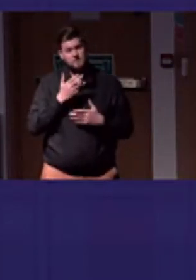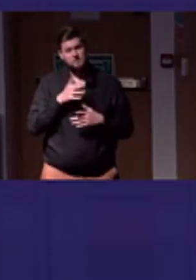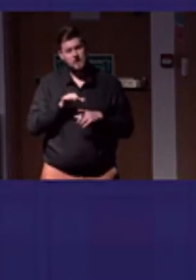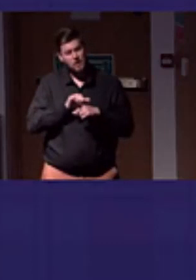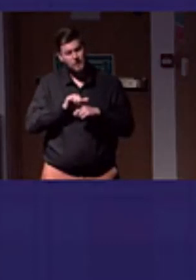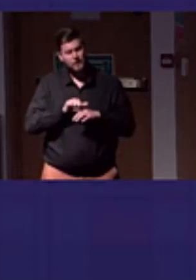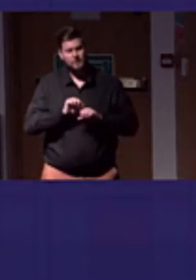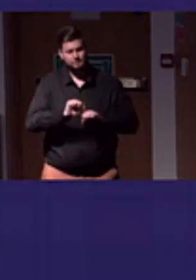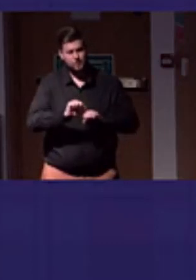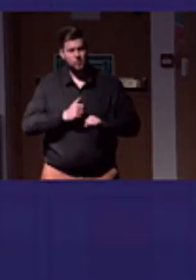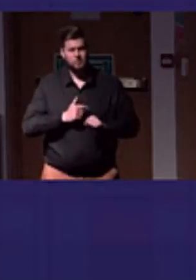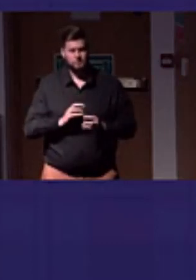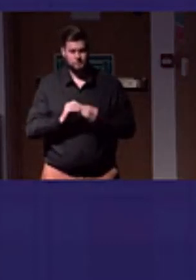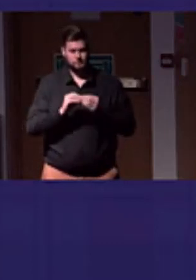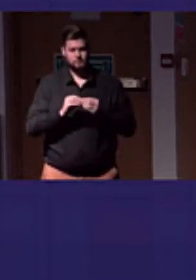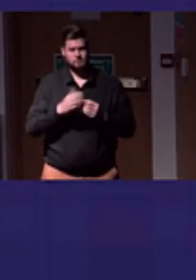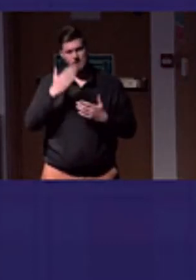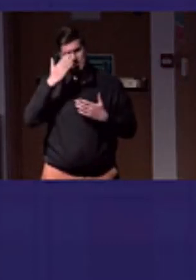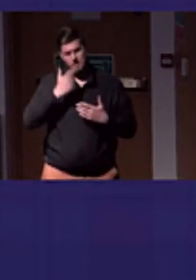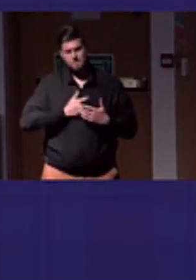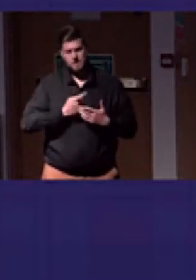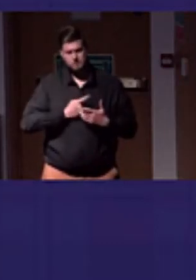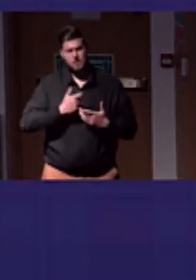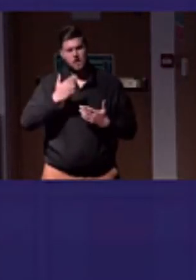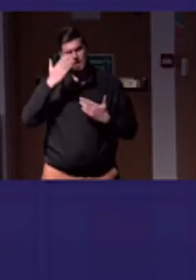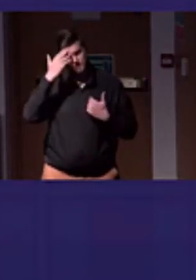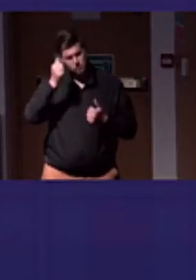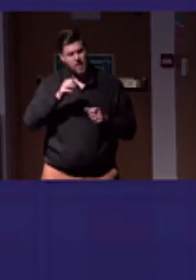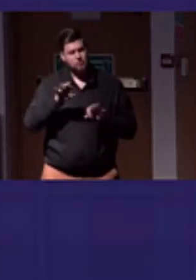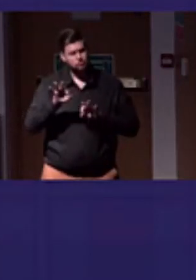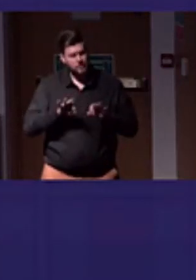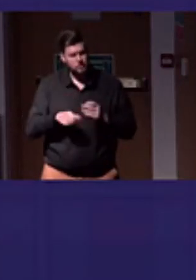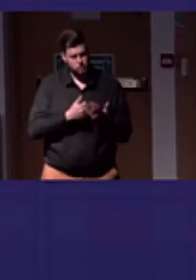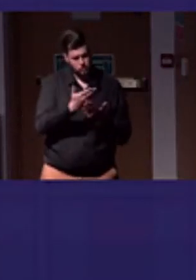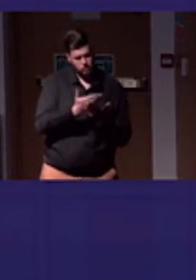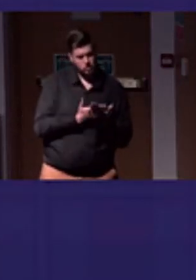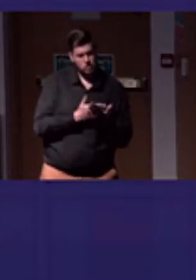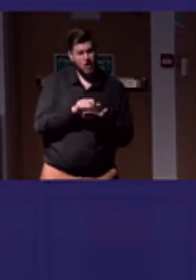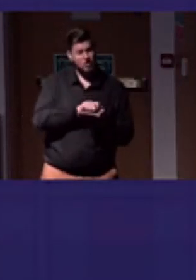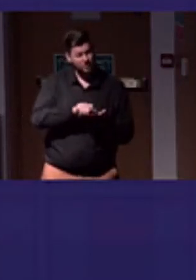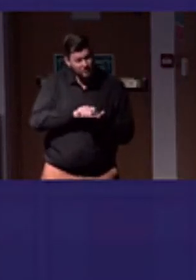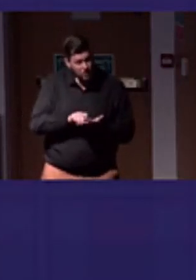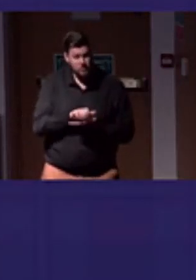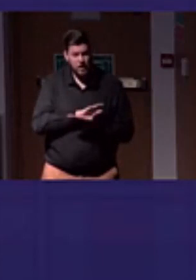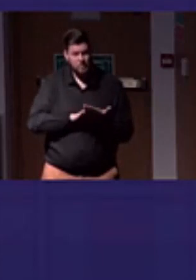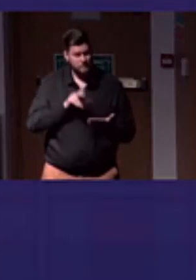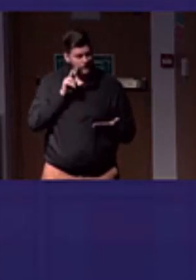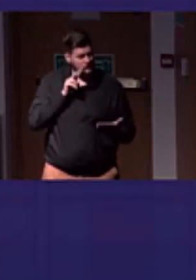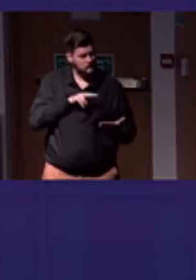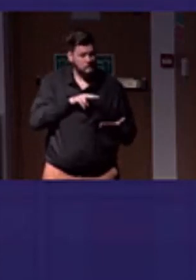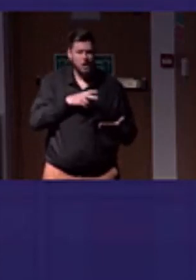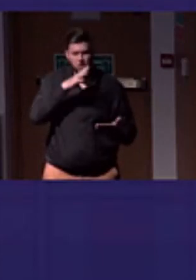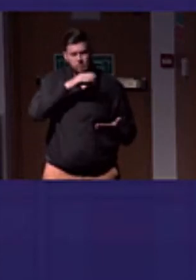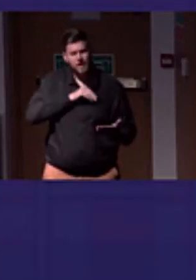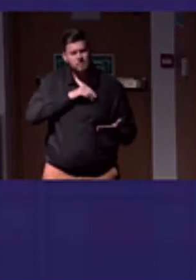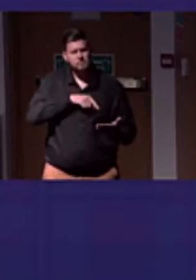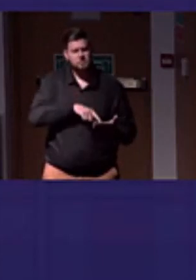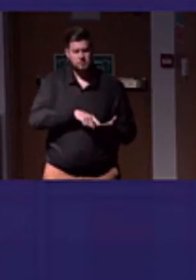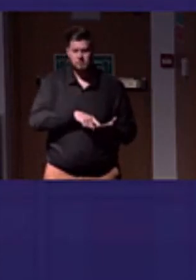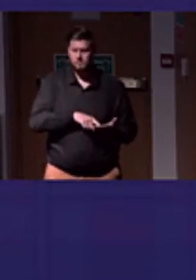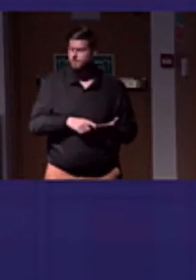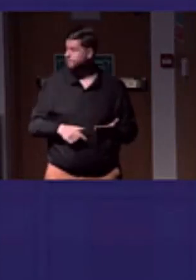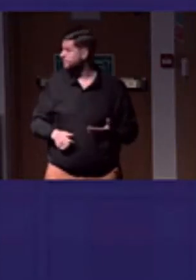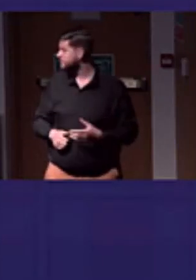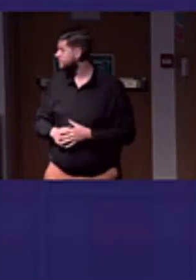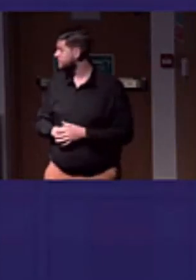strategy, your daily coping. Write it down. Write it somewhere where you can see it, because it's a reminder. You all work too much. I say you all